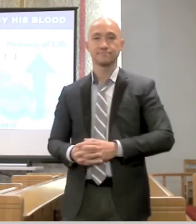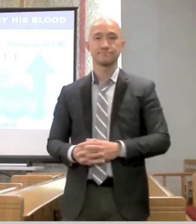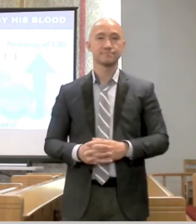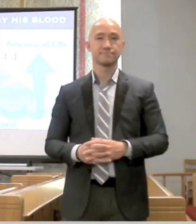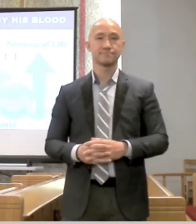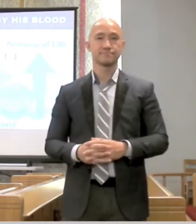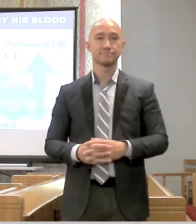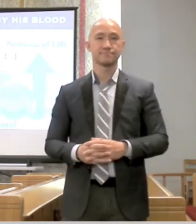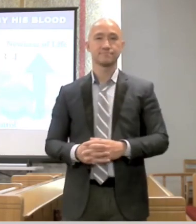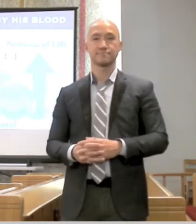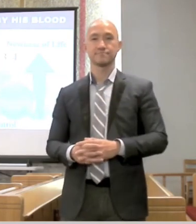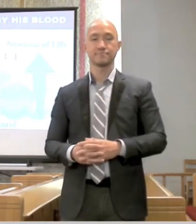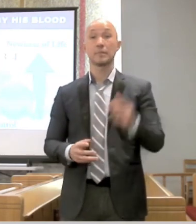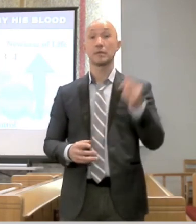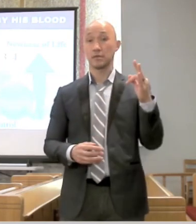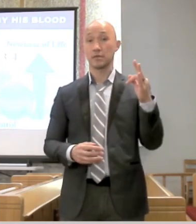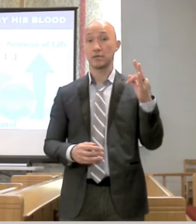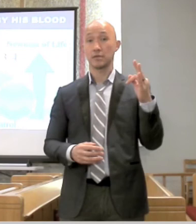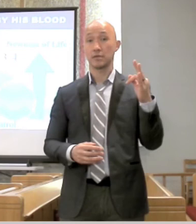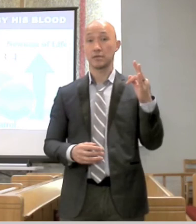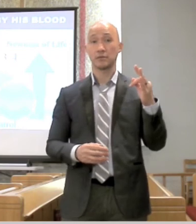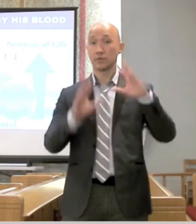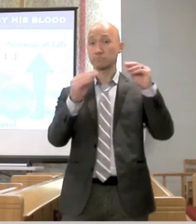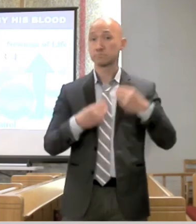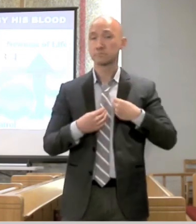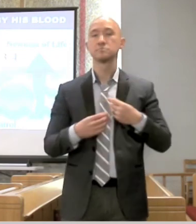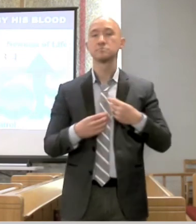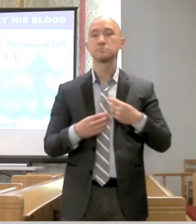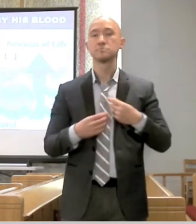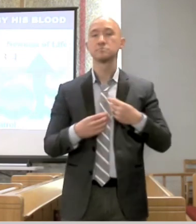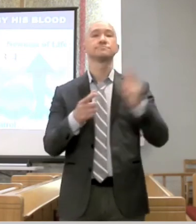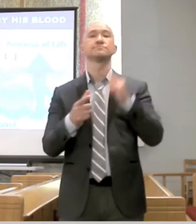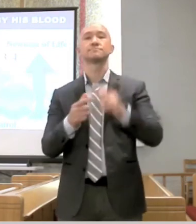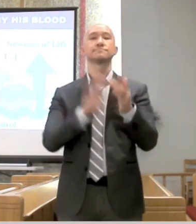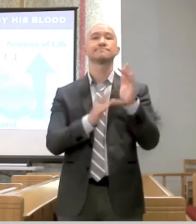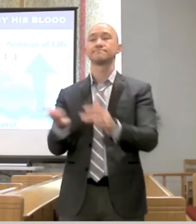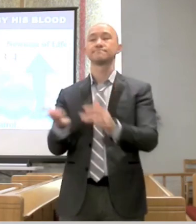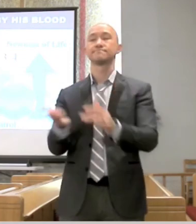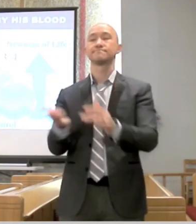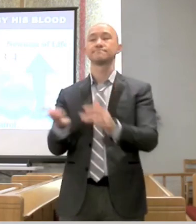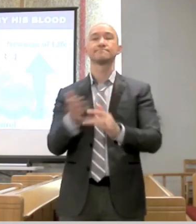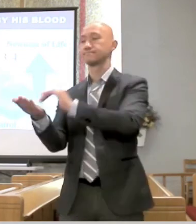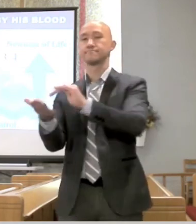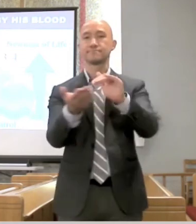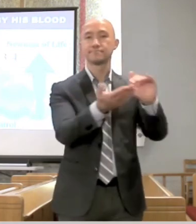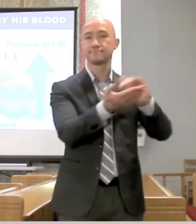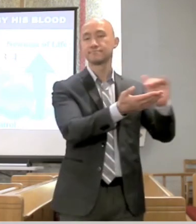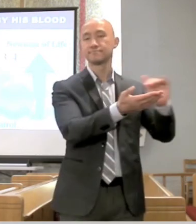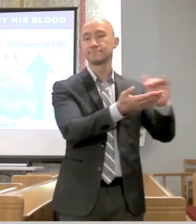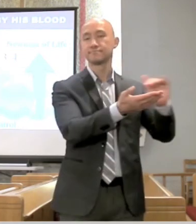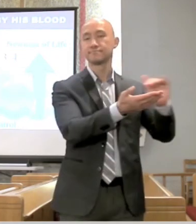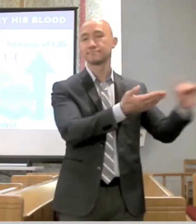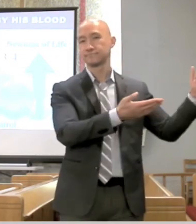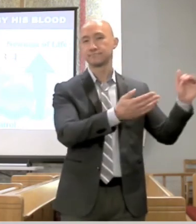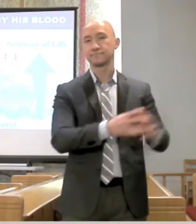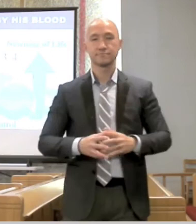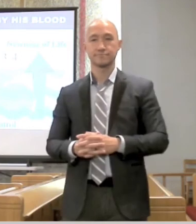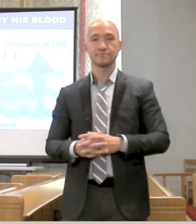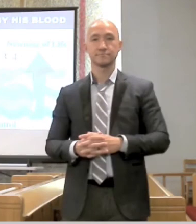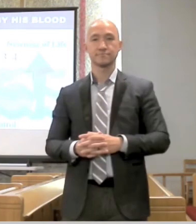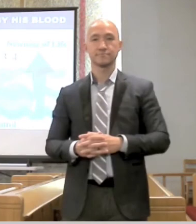how Jesus squares away our disobedience and our faults and our wickedness. So by this act